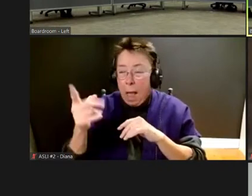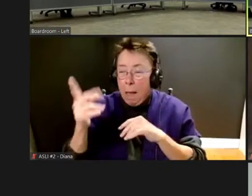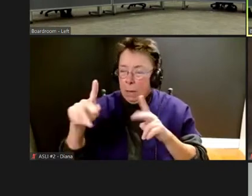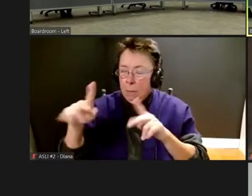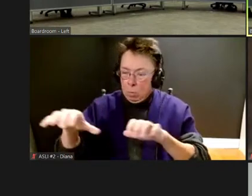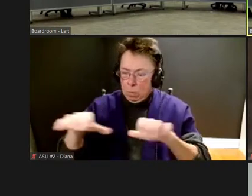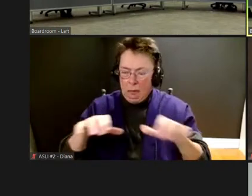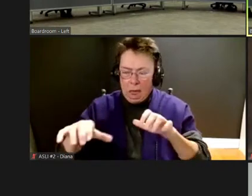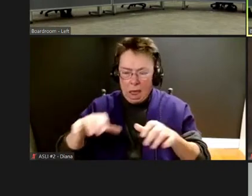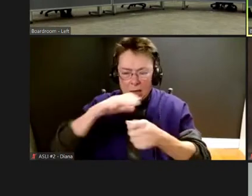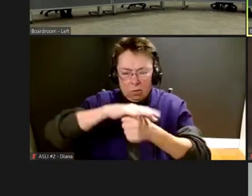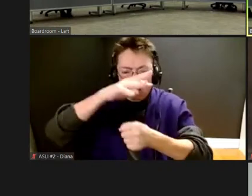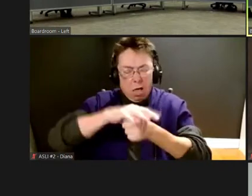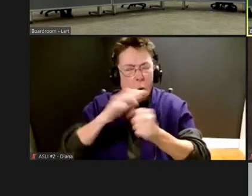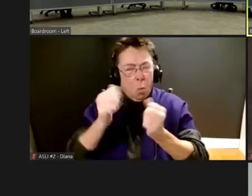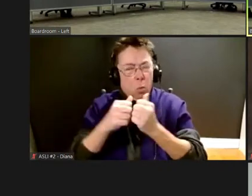behave.